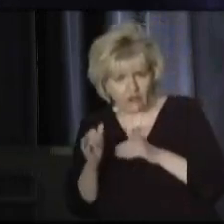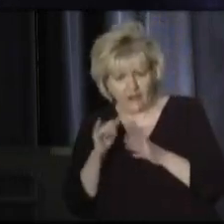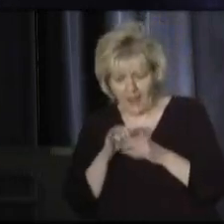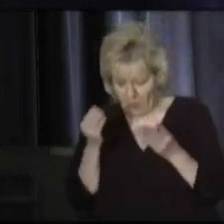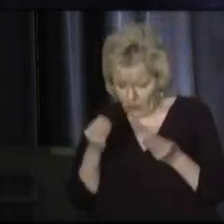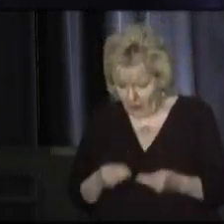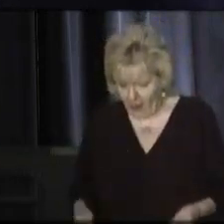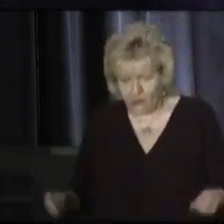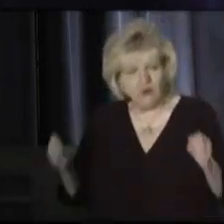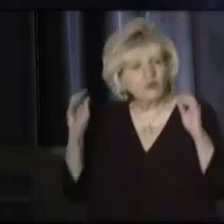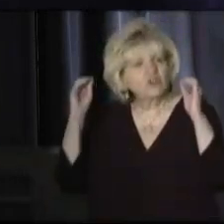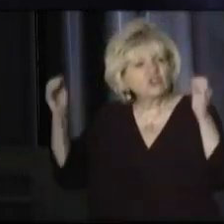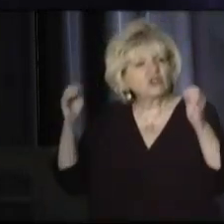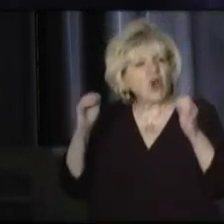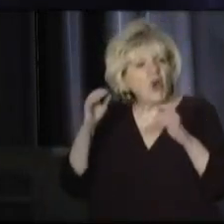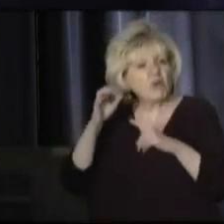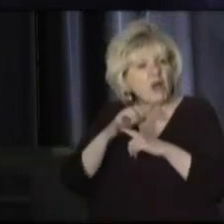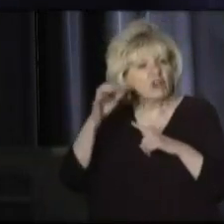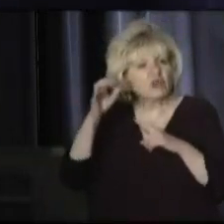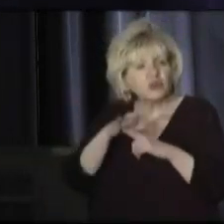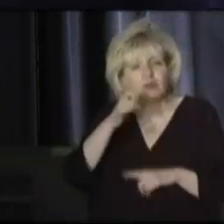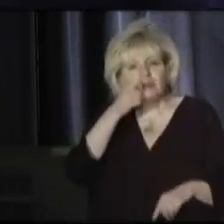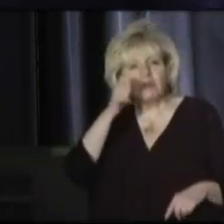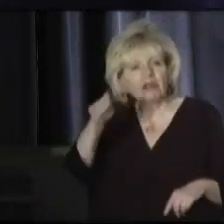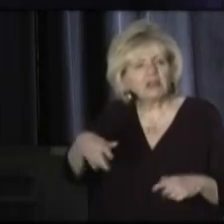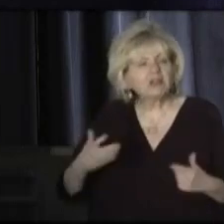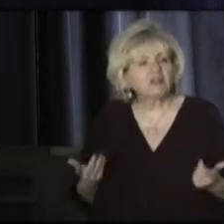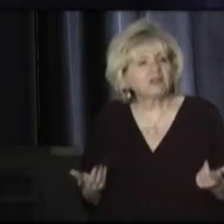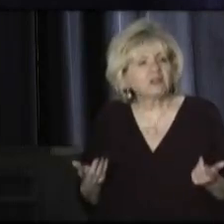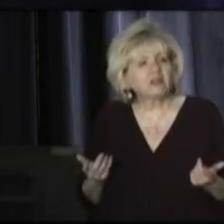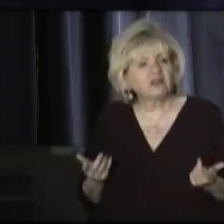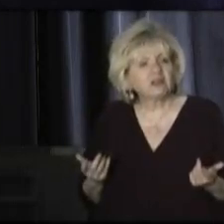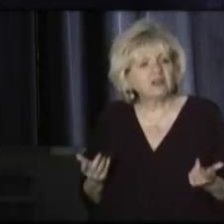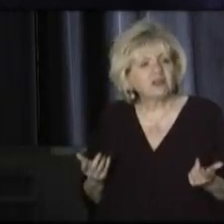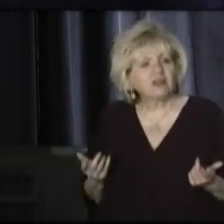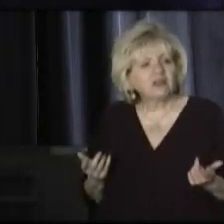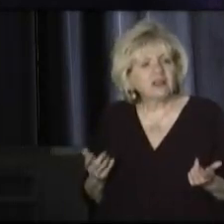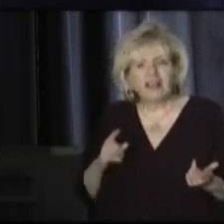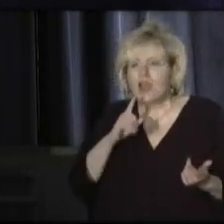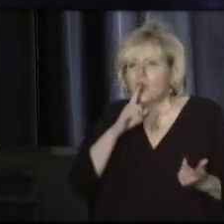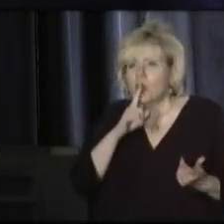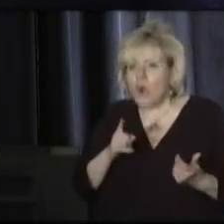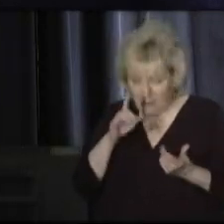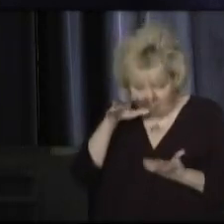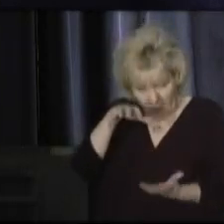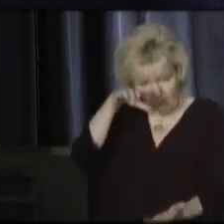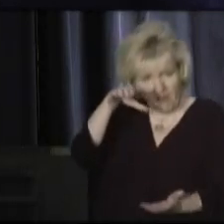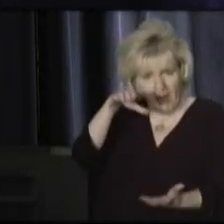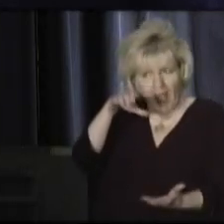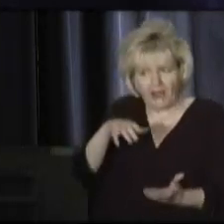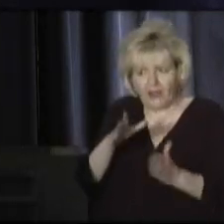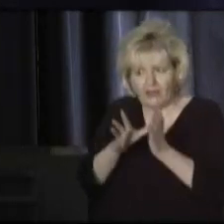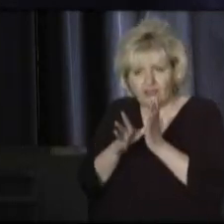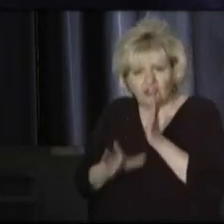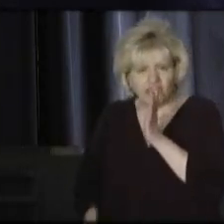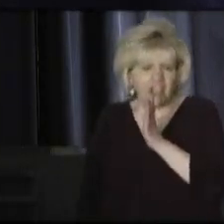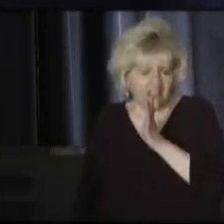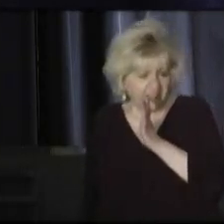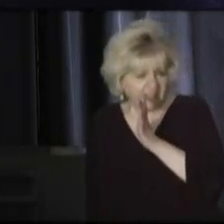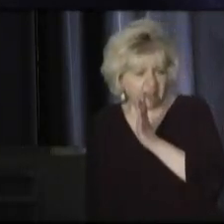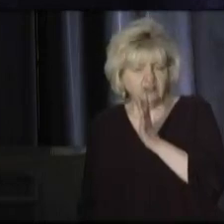my section began. I will do my best to recreate Jade's story, to memorialize it and therefore offer her experience